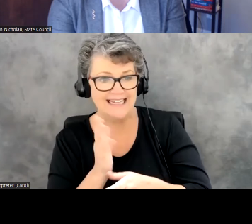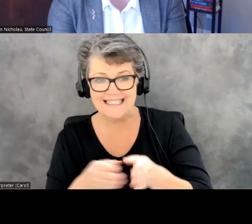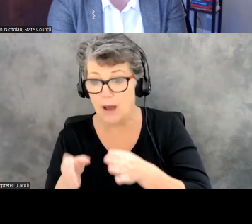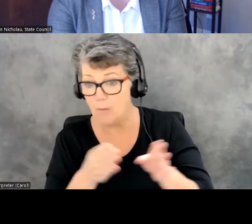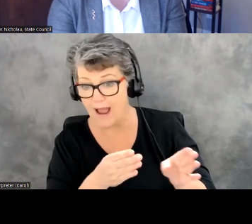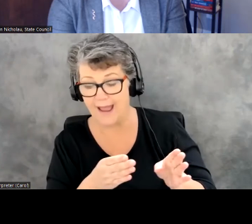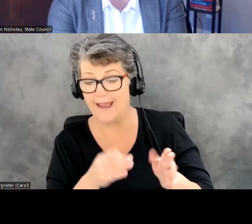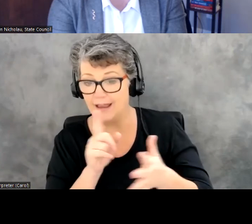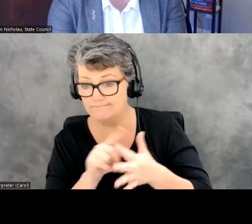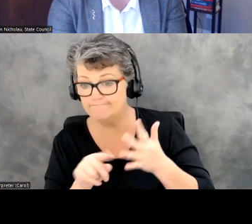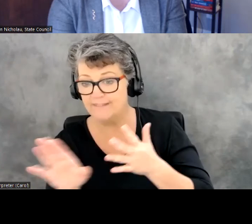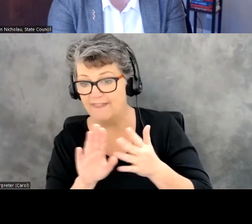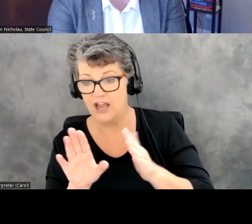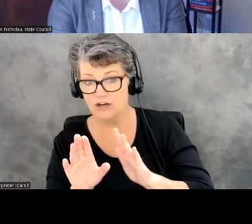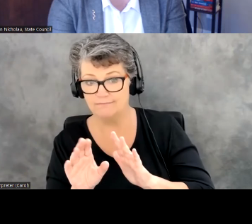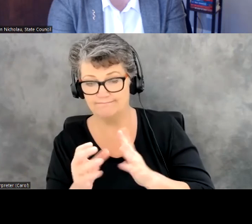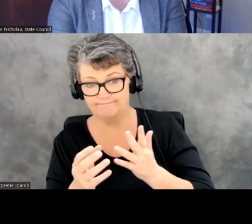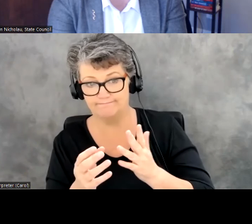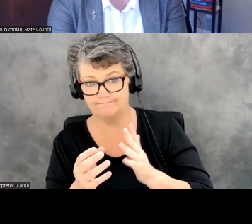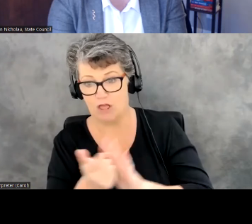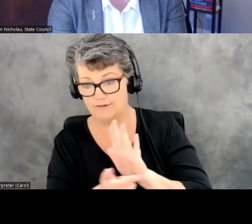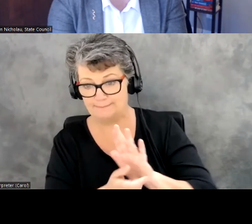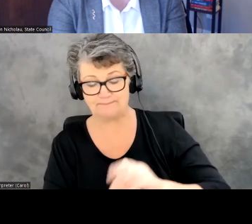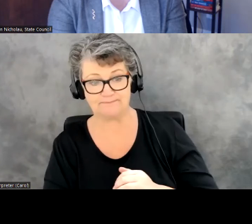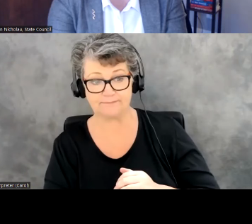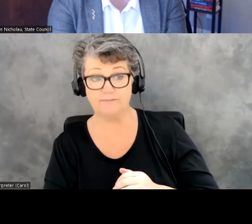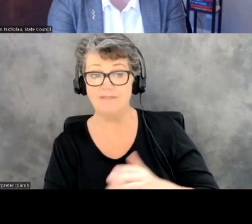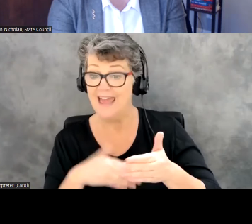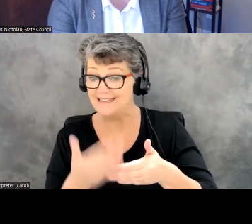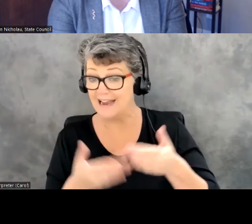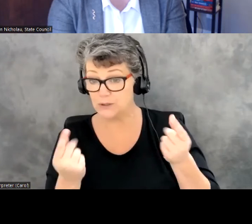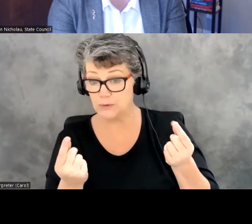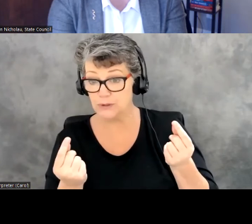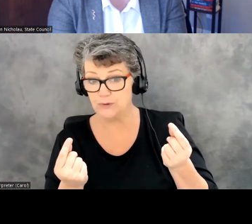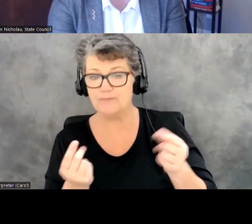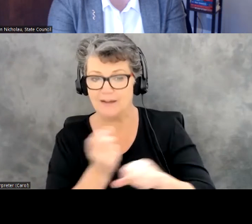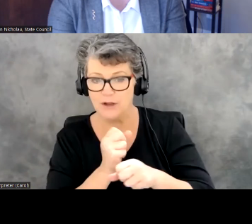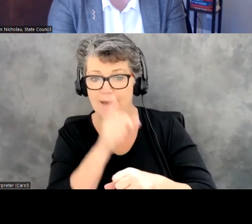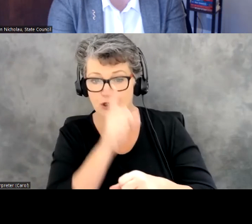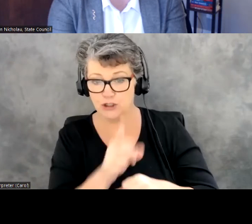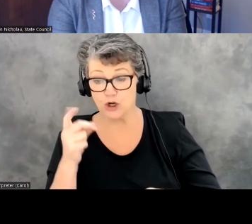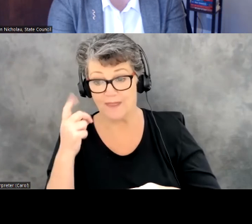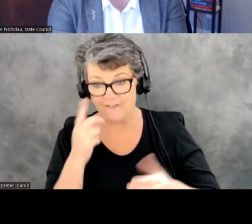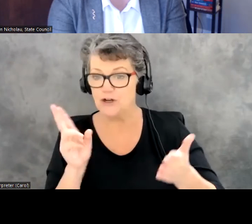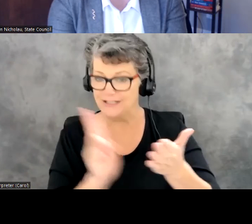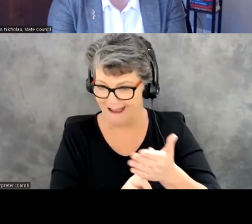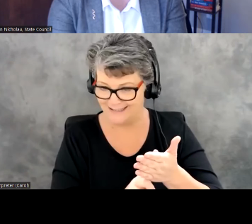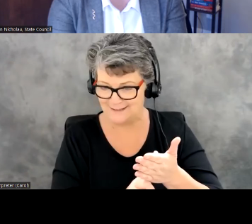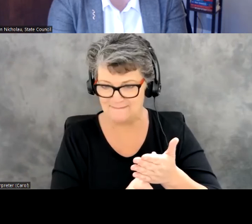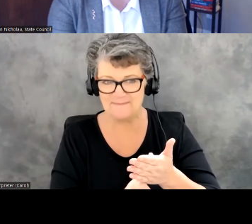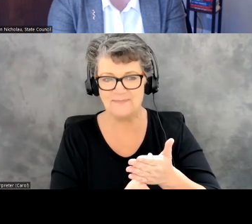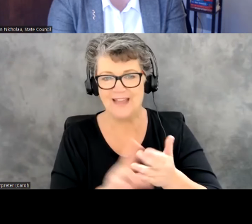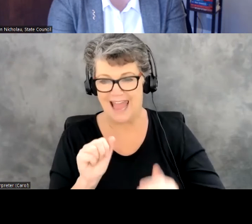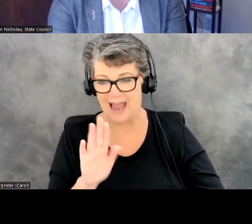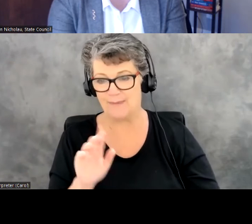their statute. The next step for this is we have to make sure that the governor signs